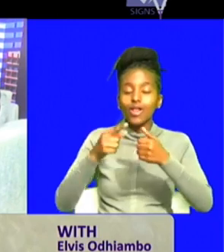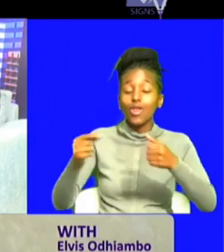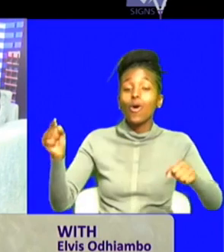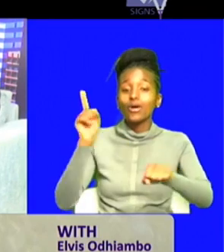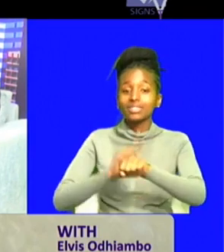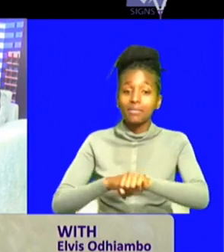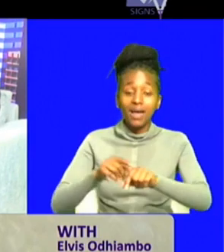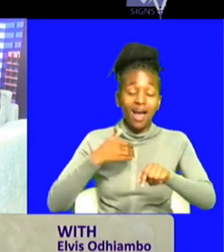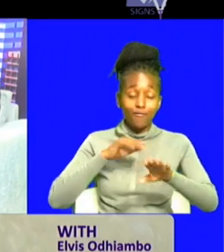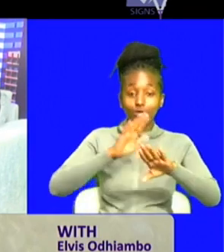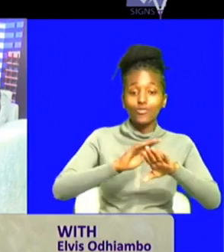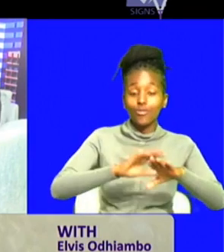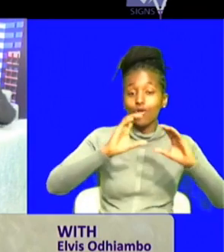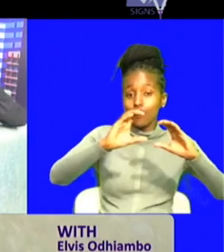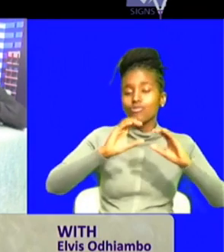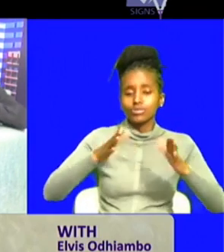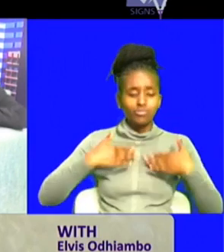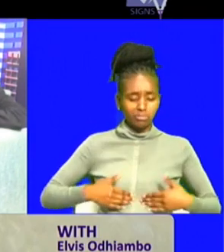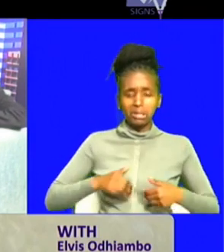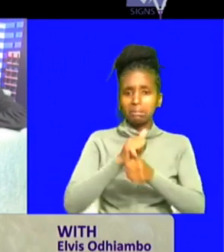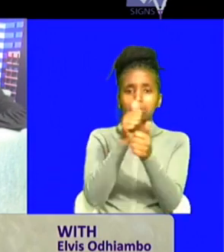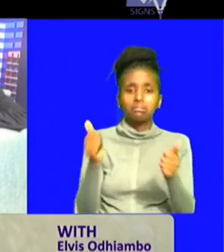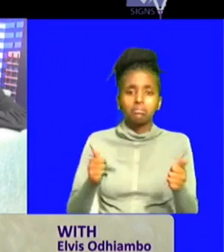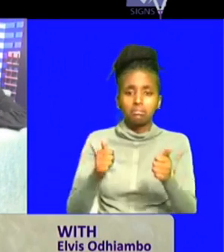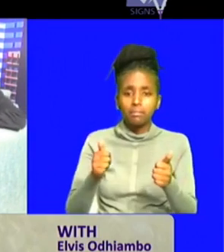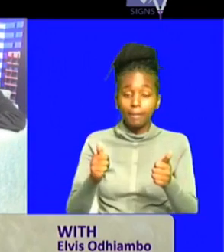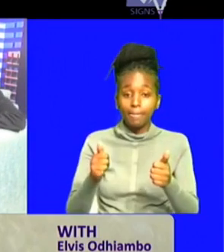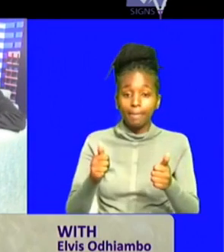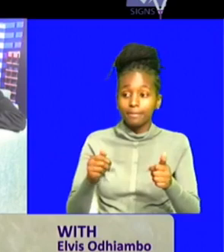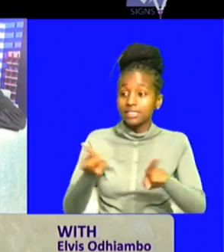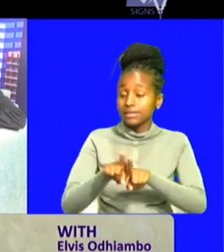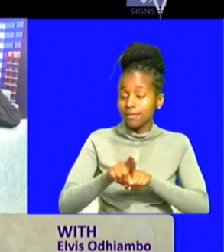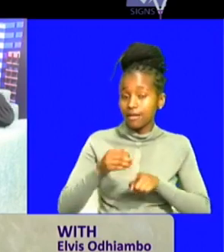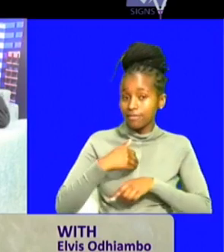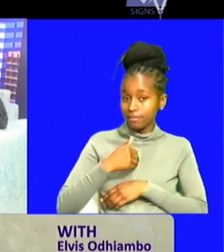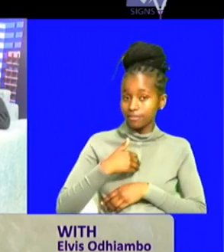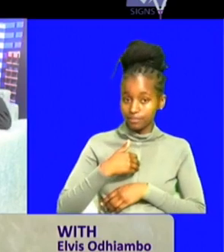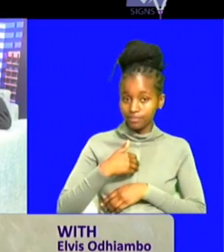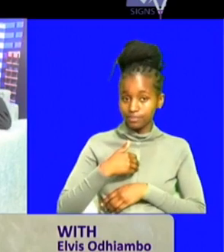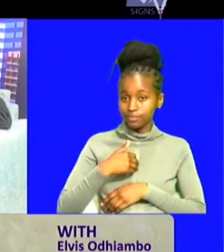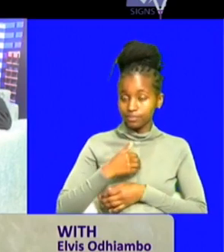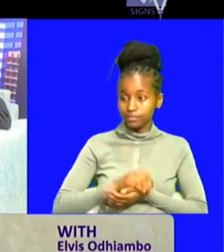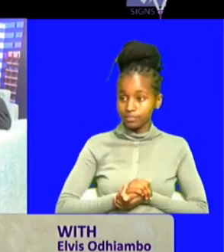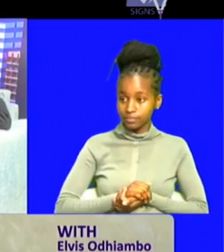coach. They are athletic and they have a nice